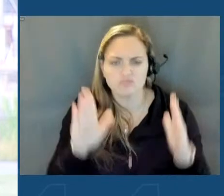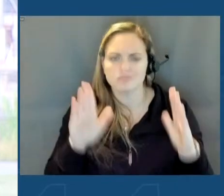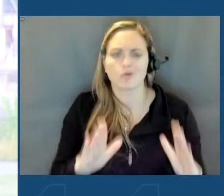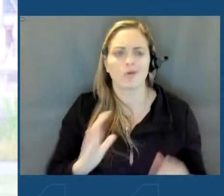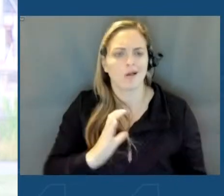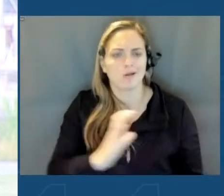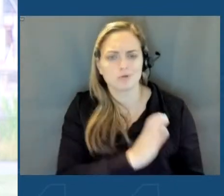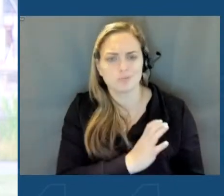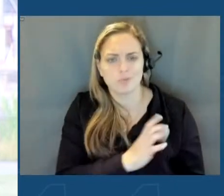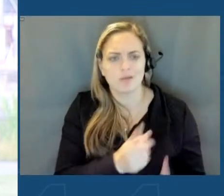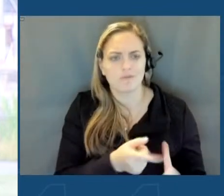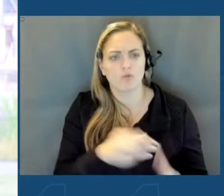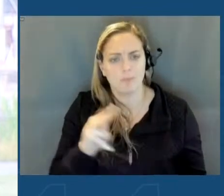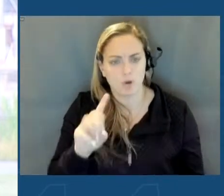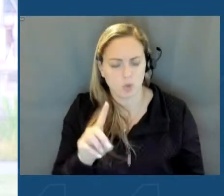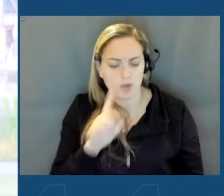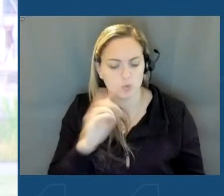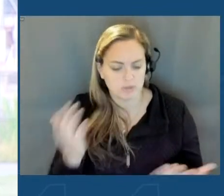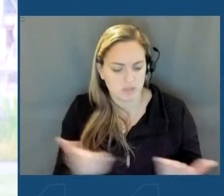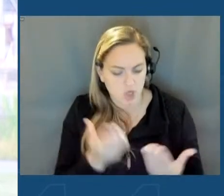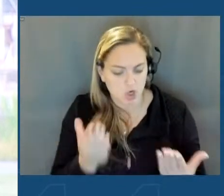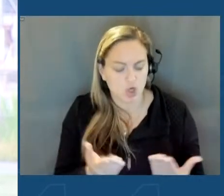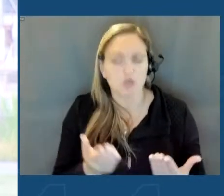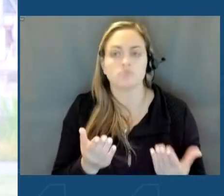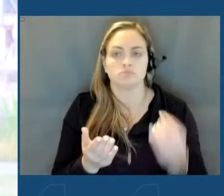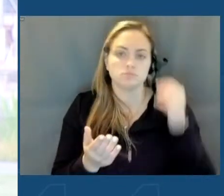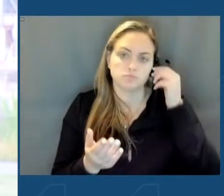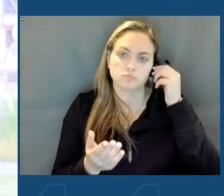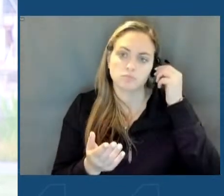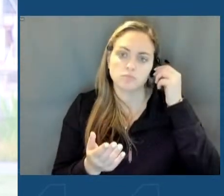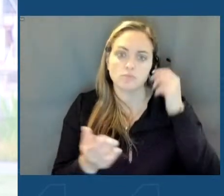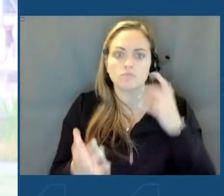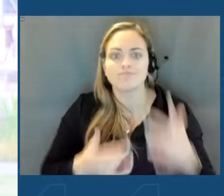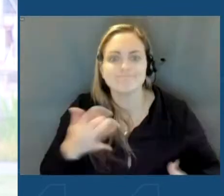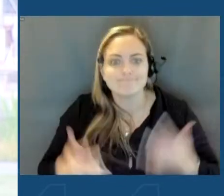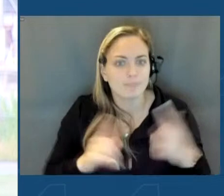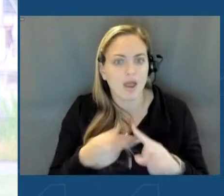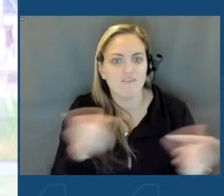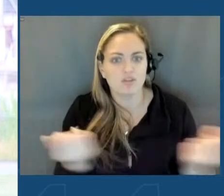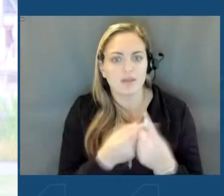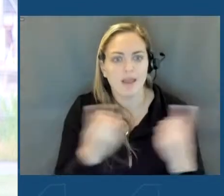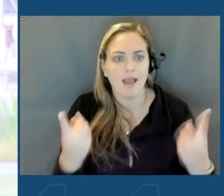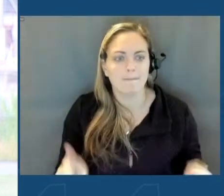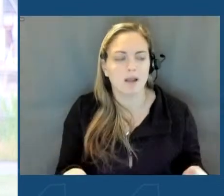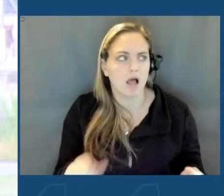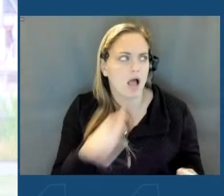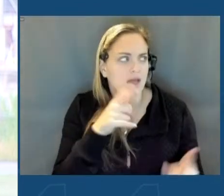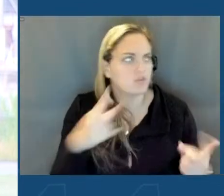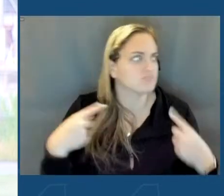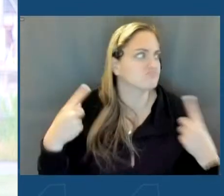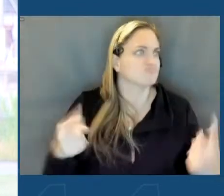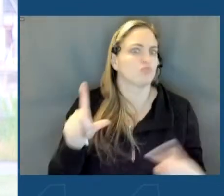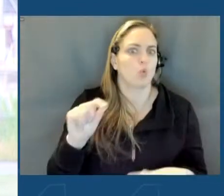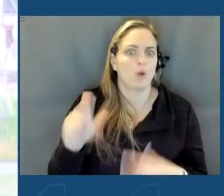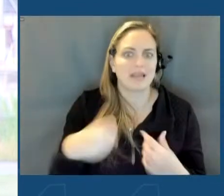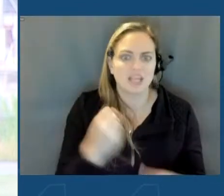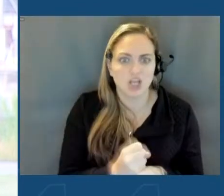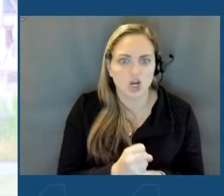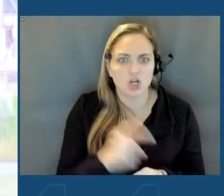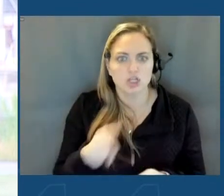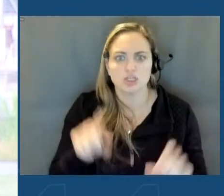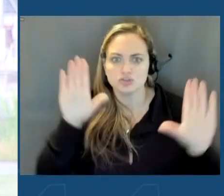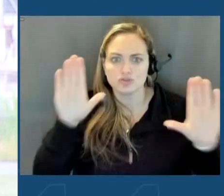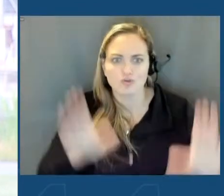Maryland, yesterday. And he was so excited about what was going on. He said, I haven't been here in 20 years. This is a great